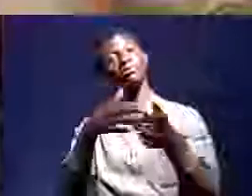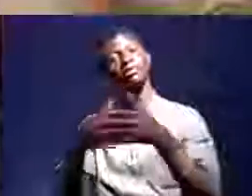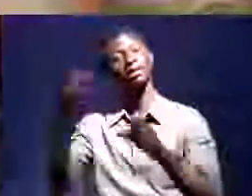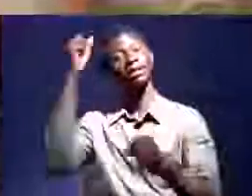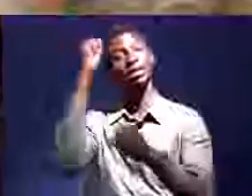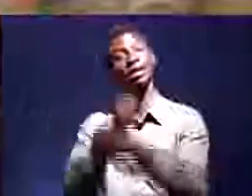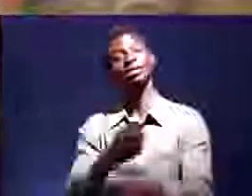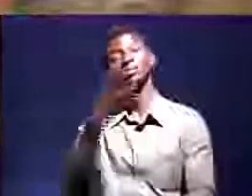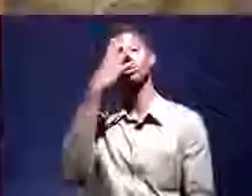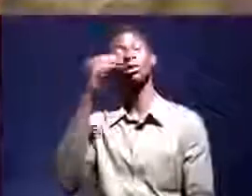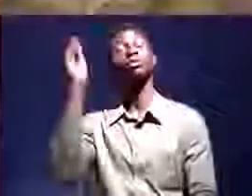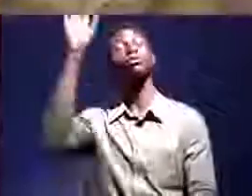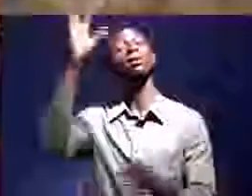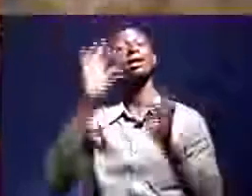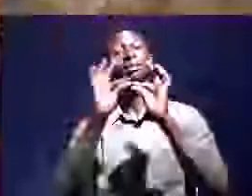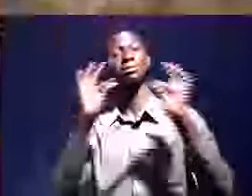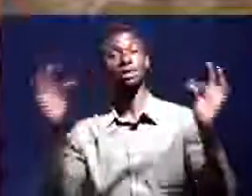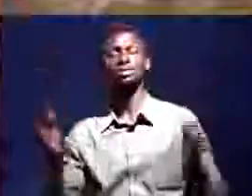miracles happen.